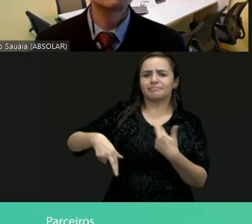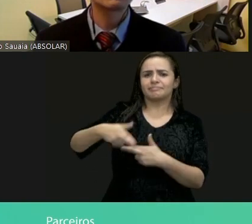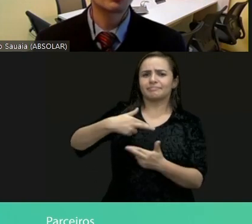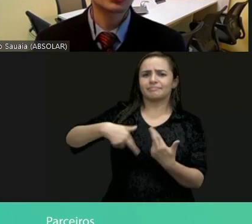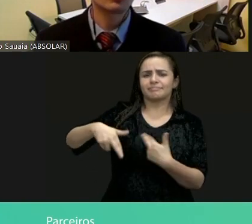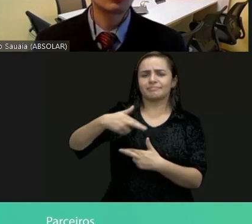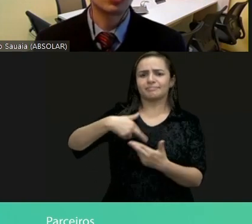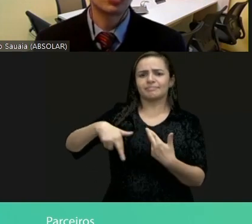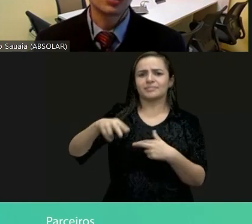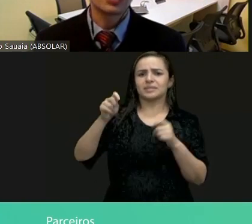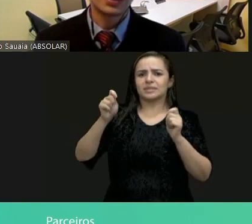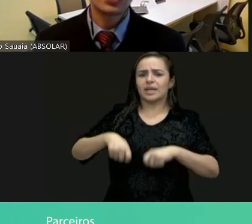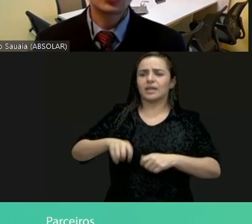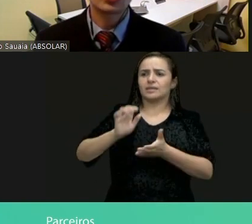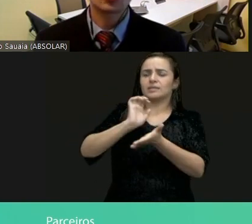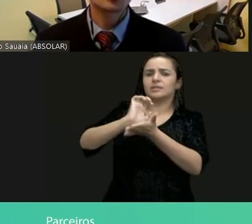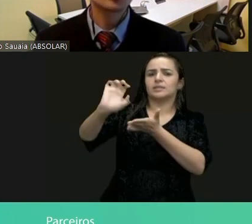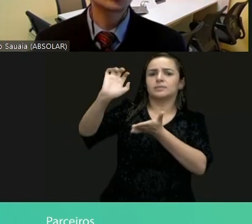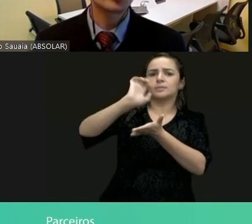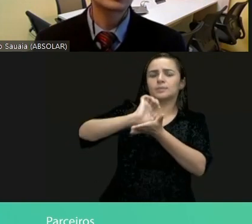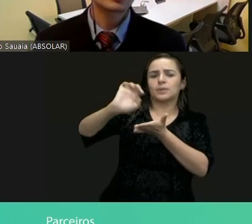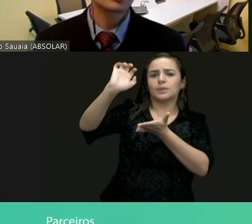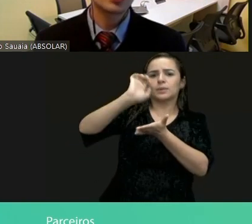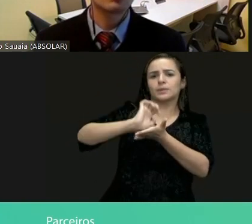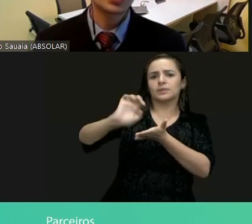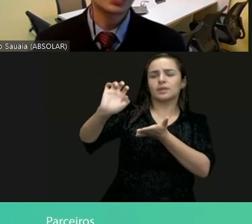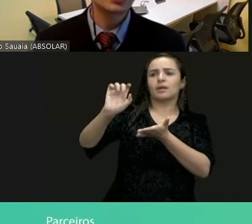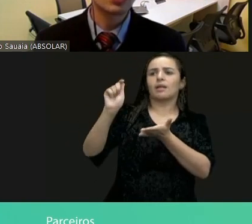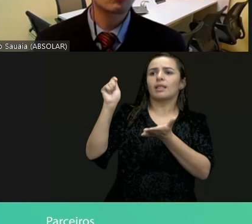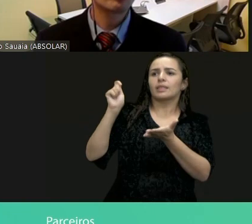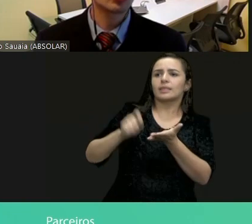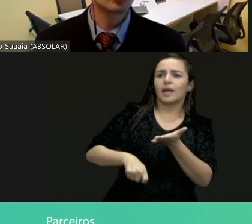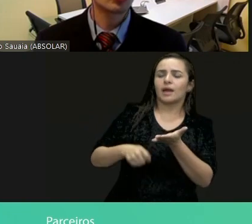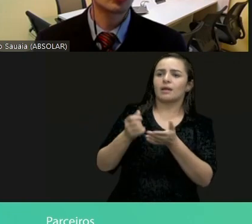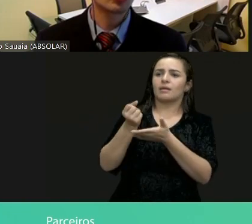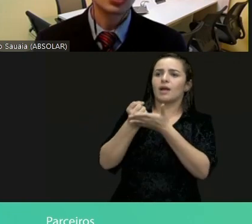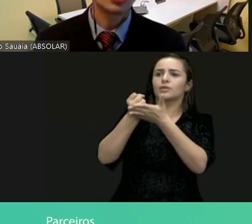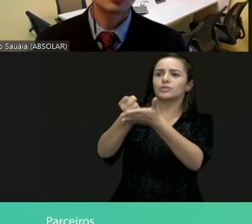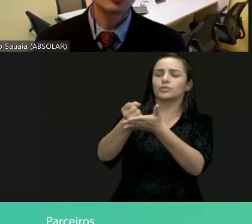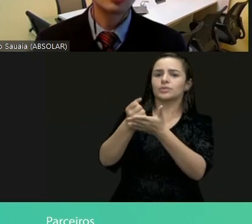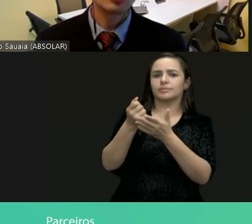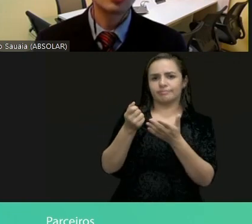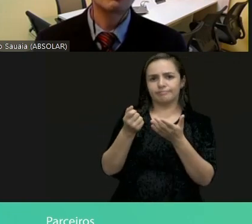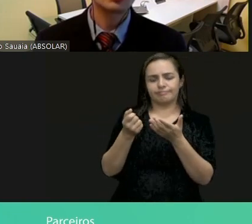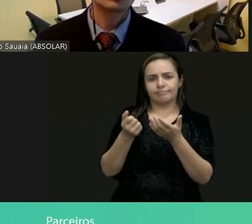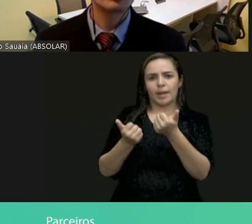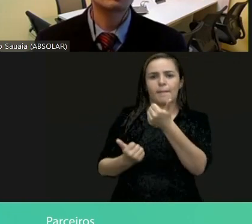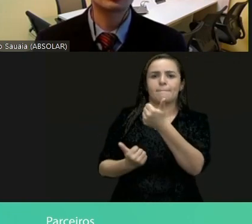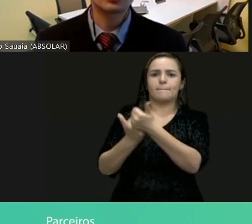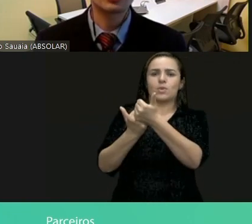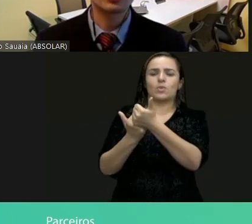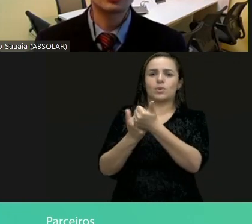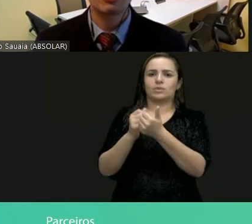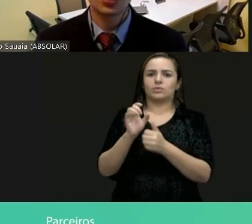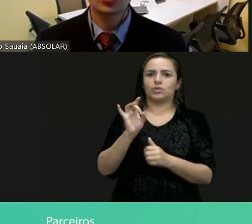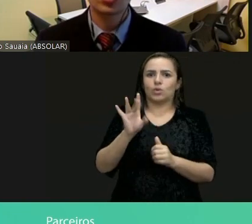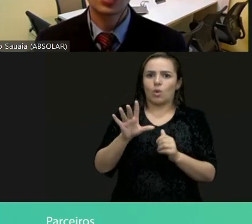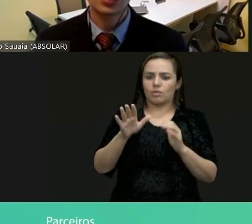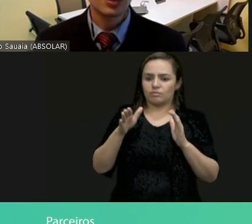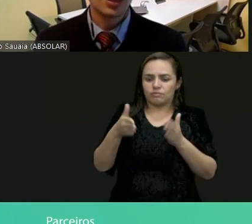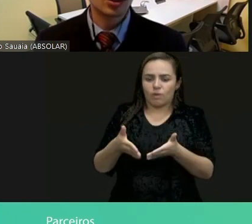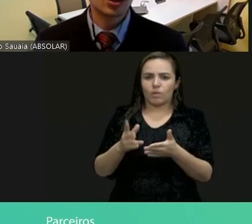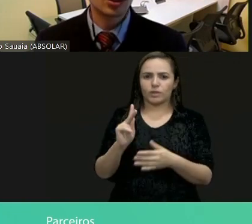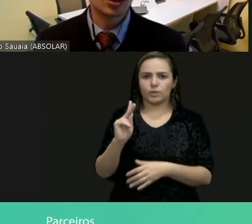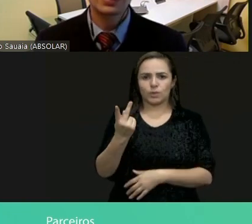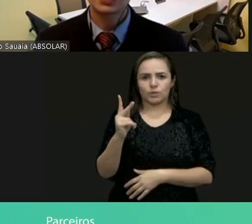its matrix to be an exporter of solutions that are related to hydrogen, not necessarily